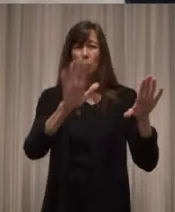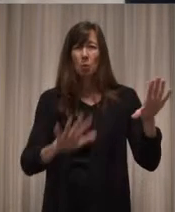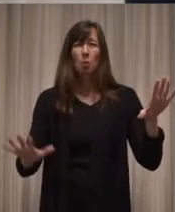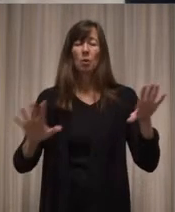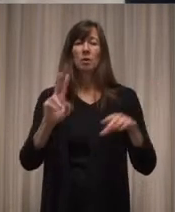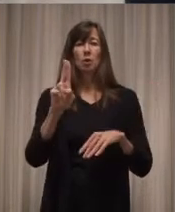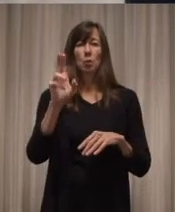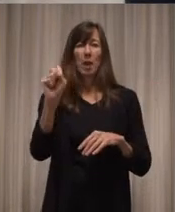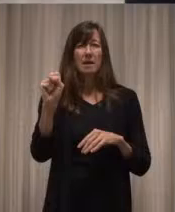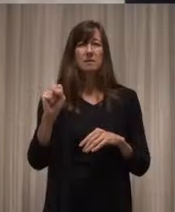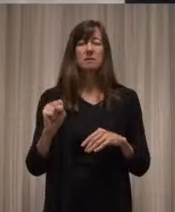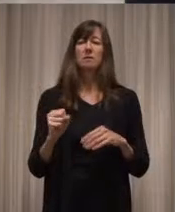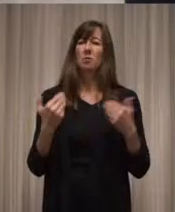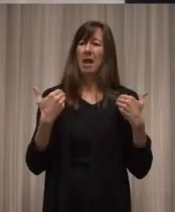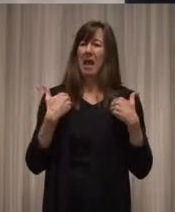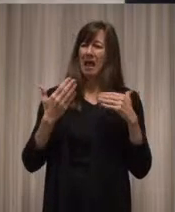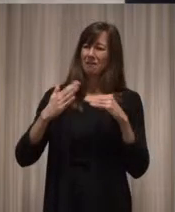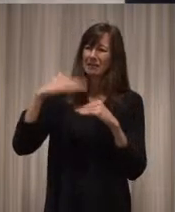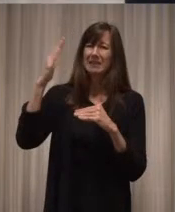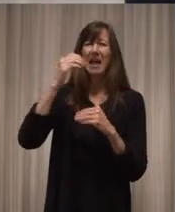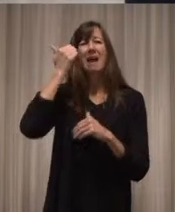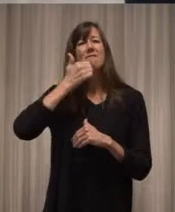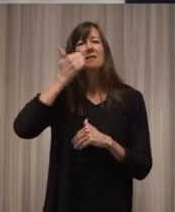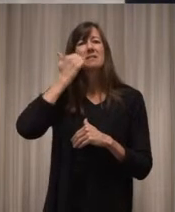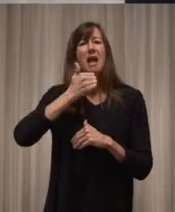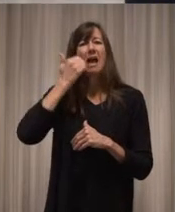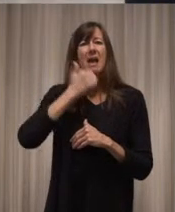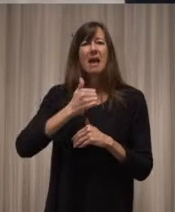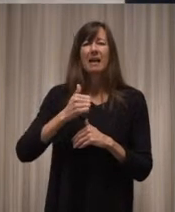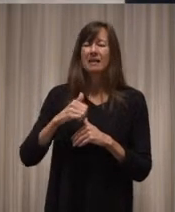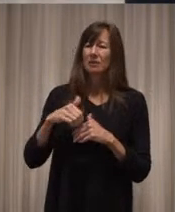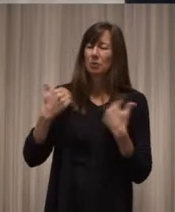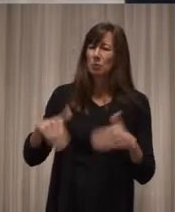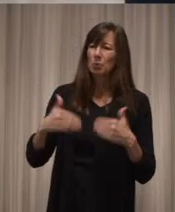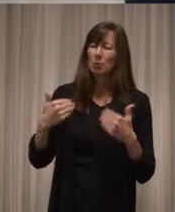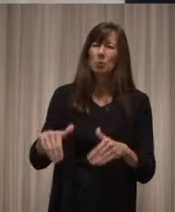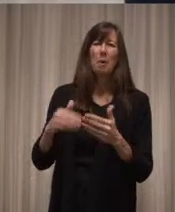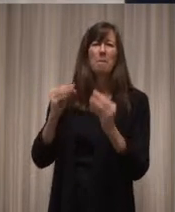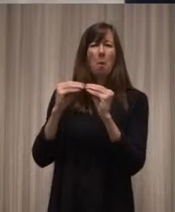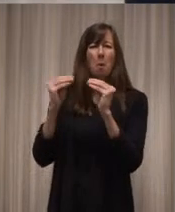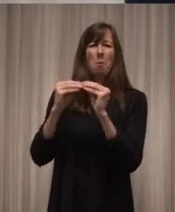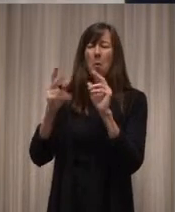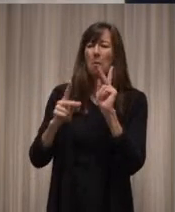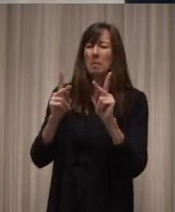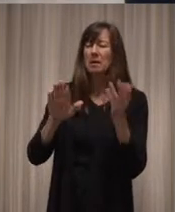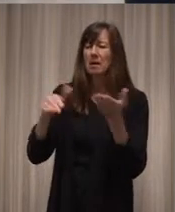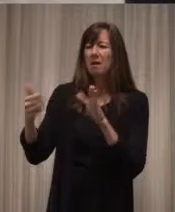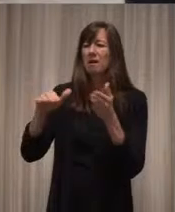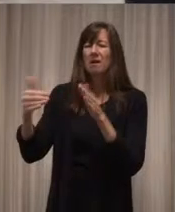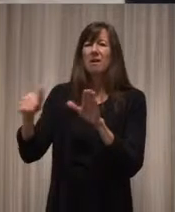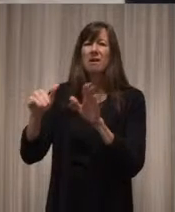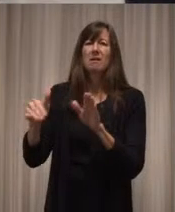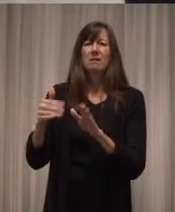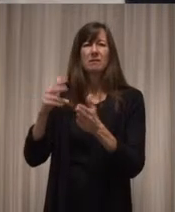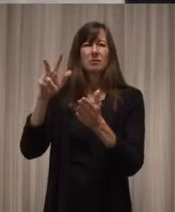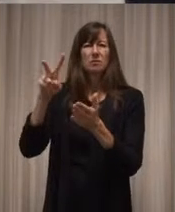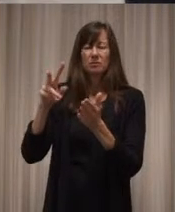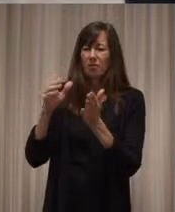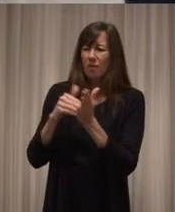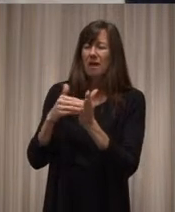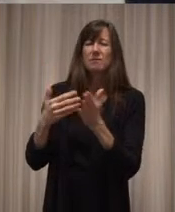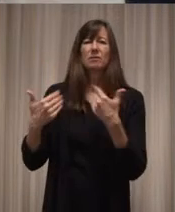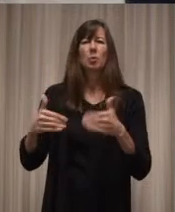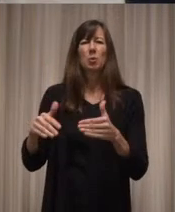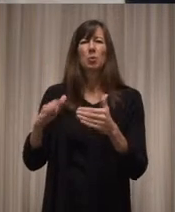per day in the country, meaning each day in the United States of America, more people are dying from COVID than we lost